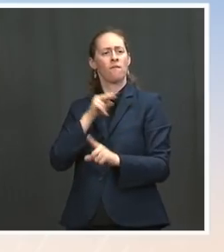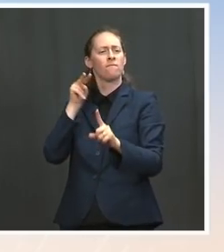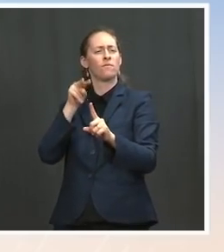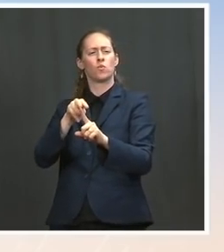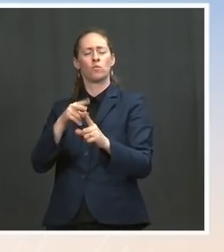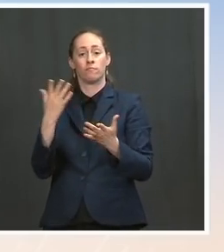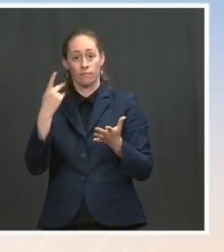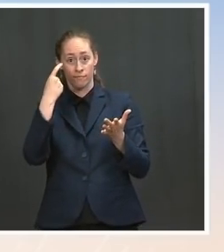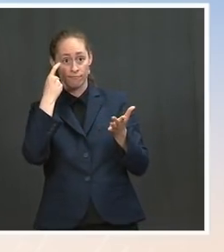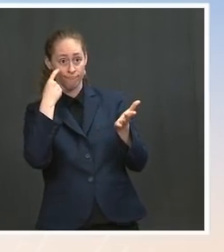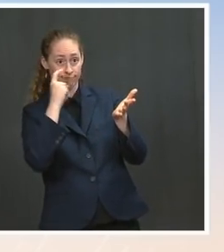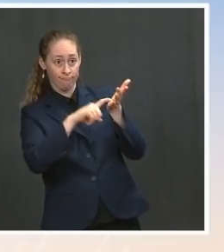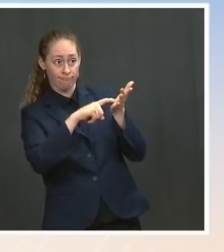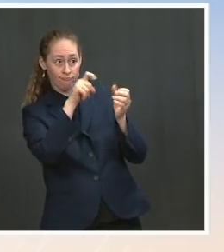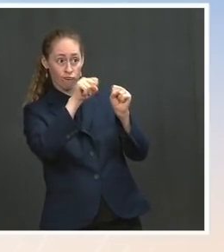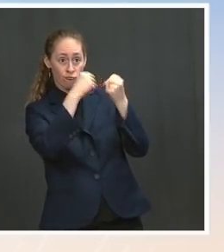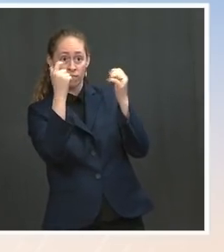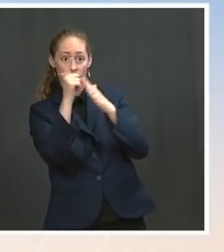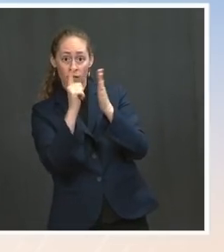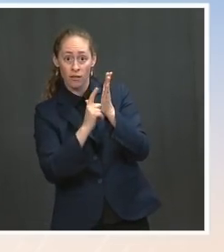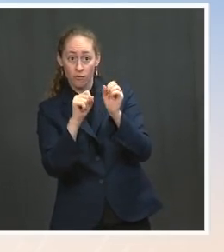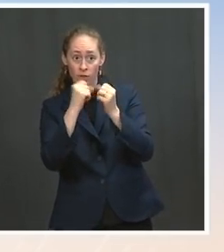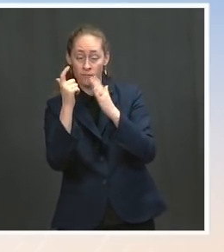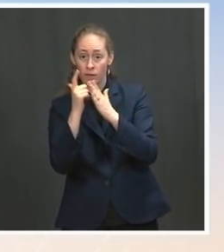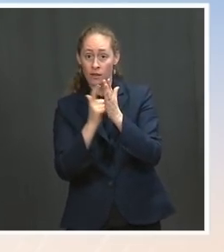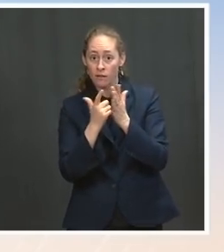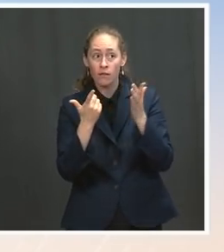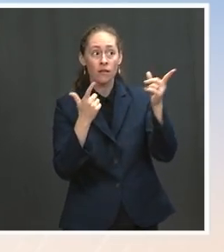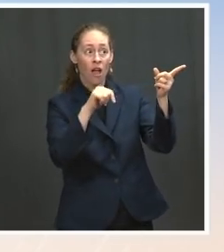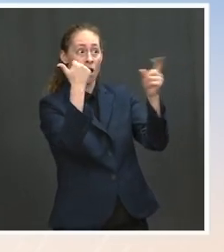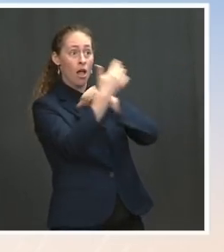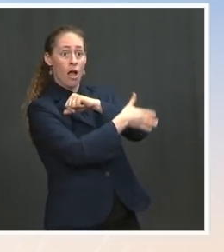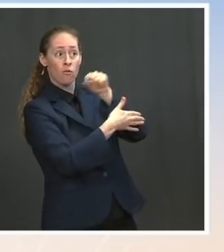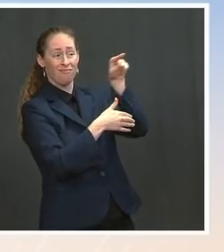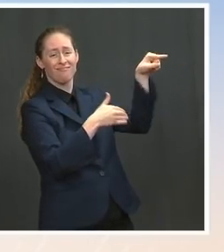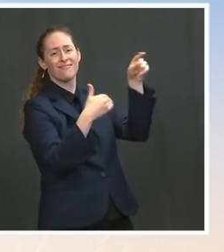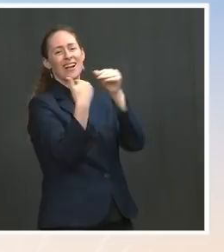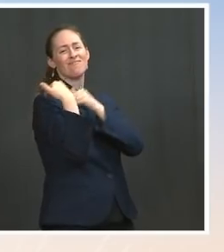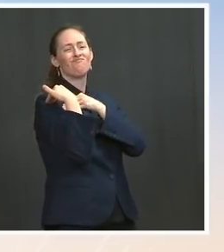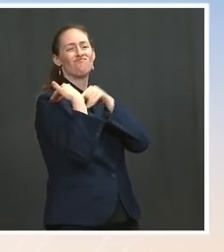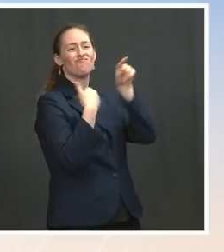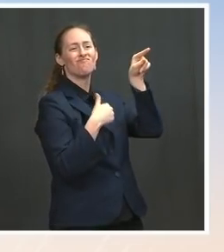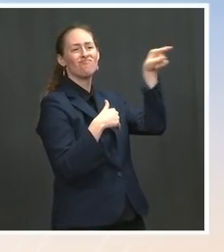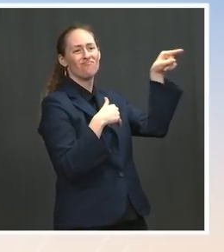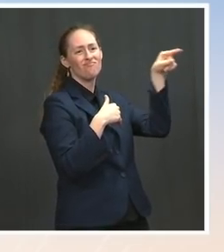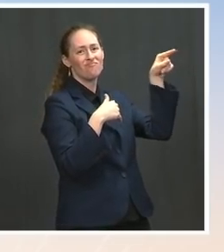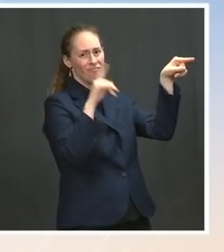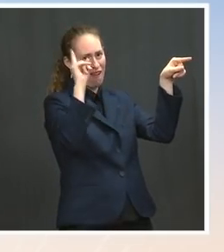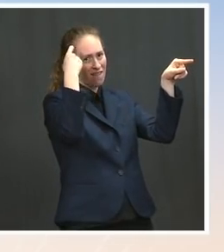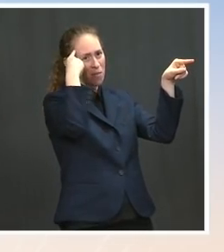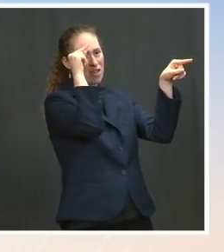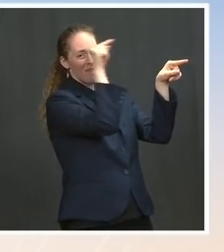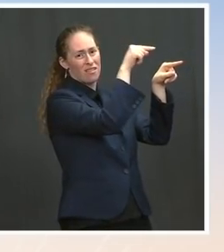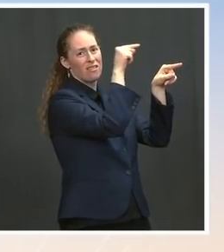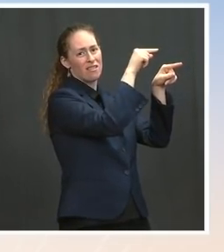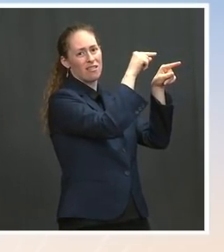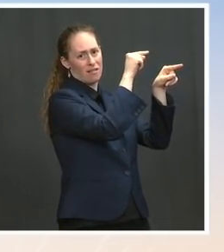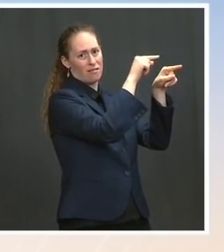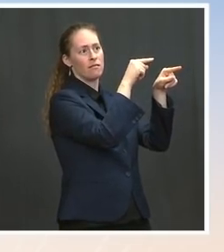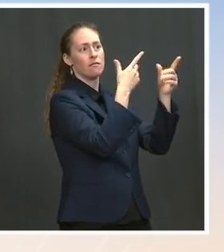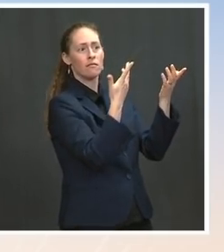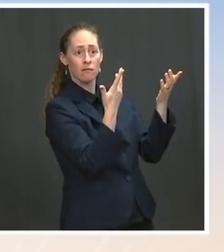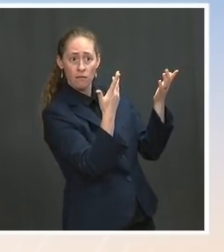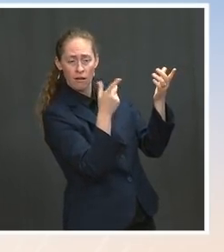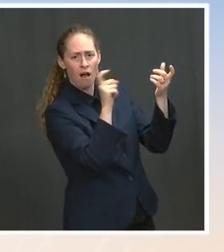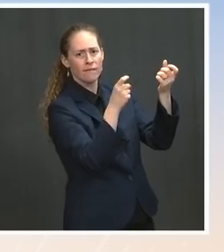a country, they certainly have a responsibility. And it is a role that the government can play. And again, that will be a discussion at the summit. Of all